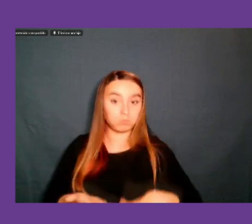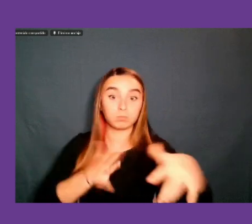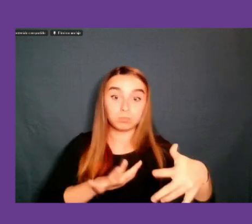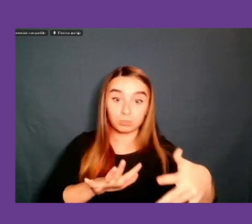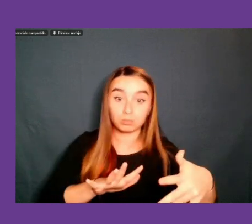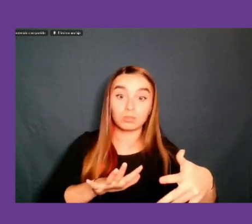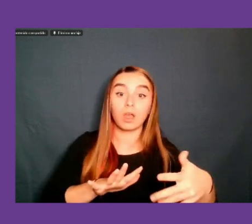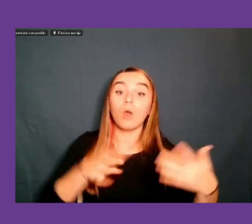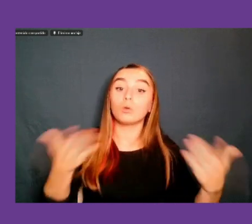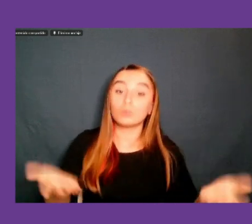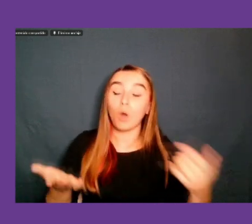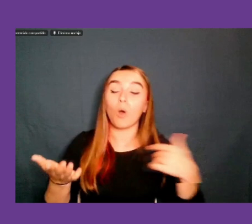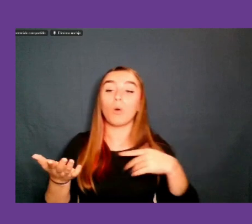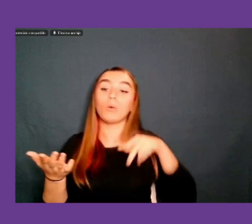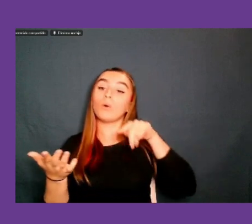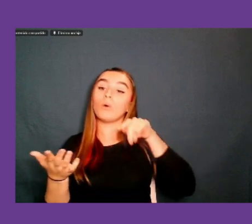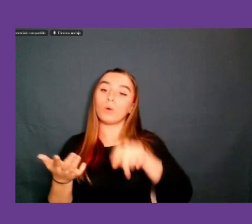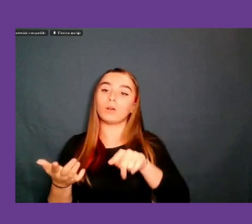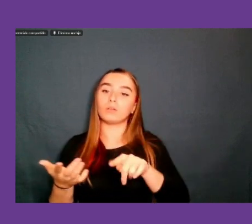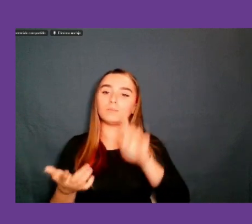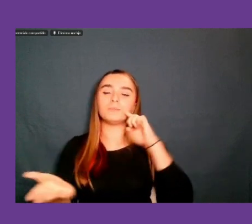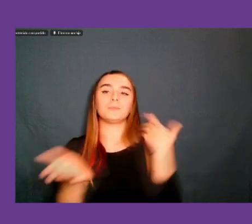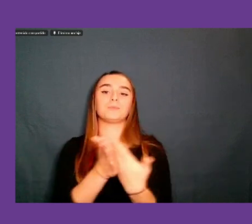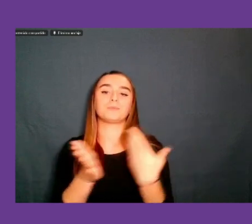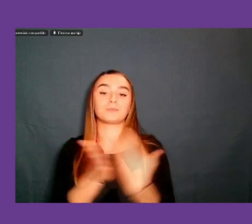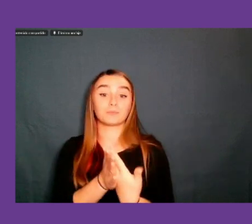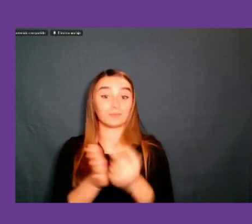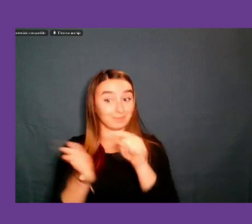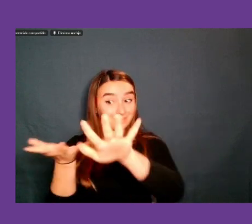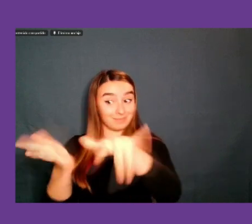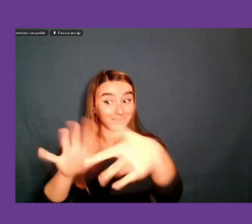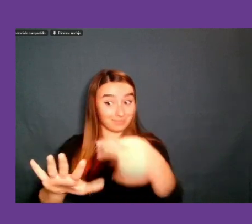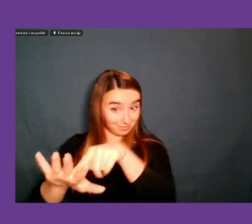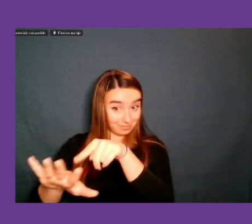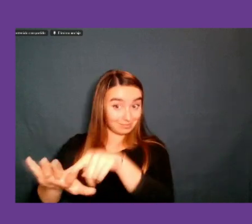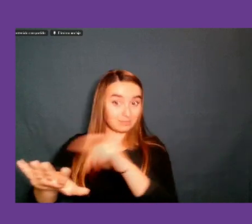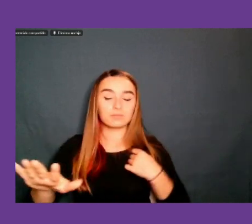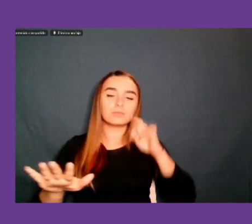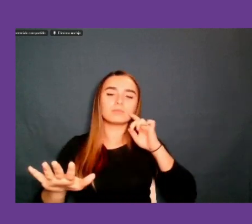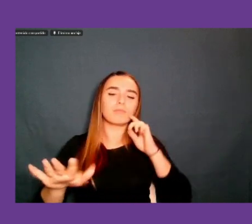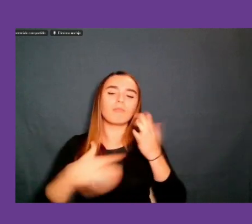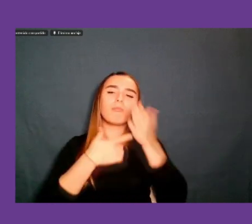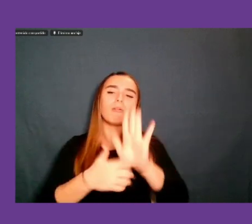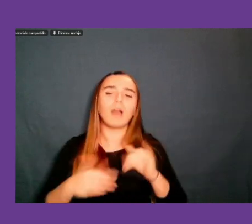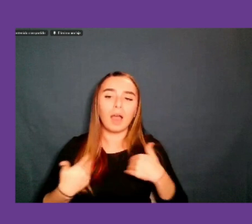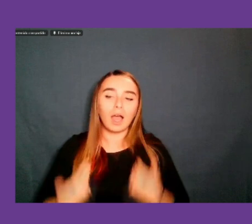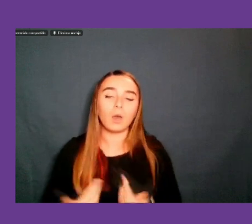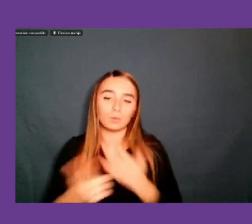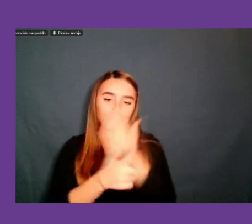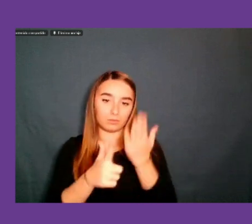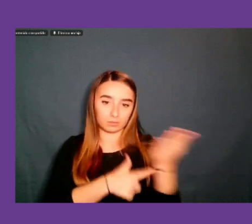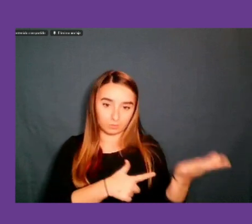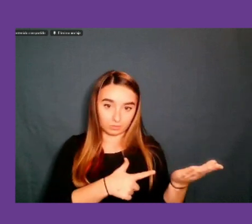you will have two ways of showing that you are fulfilling the data session requirements relevant to the accessibility of the built